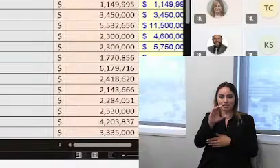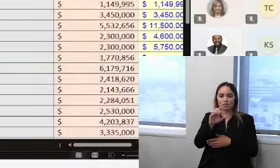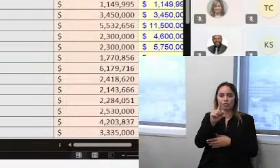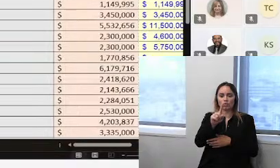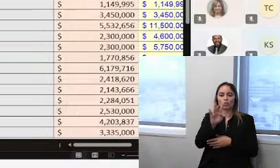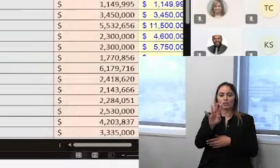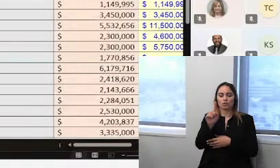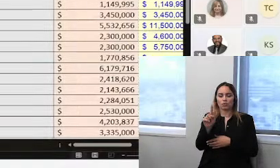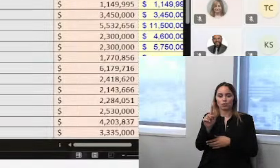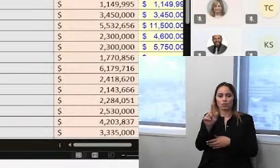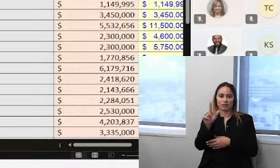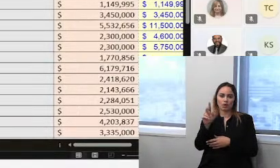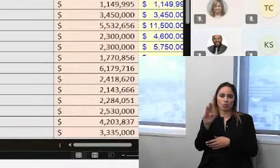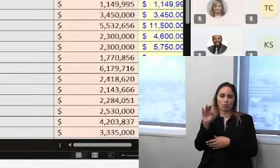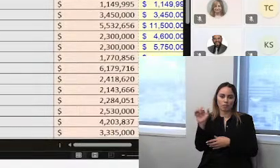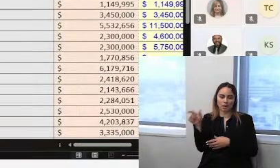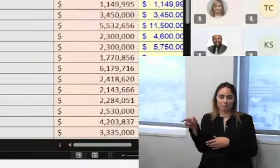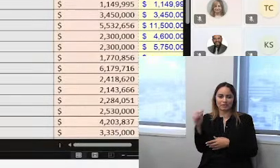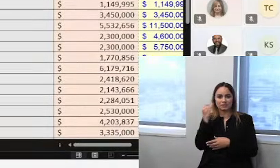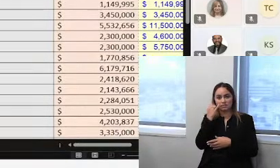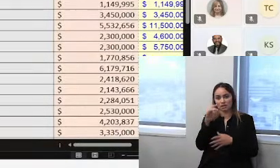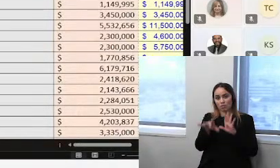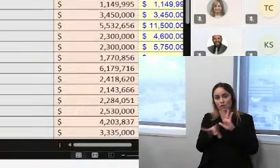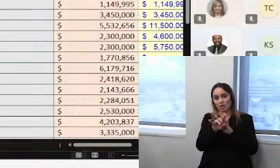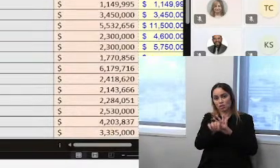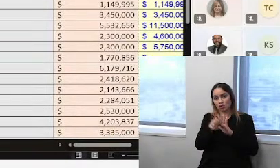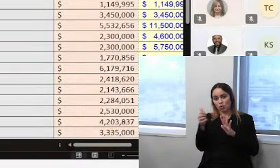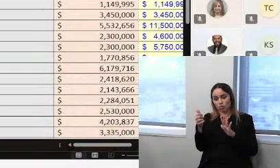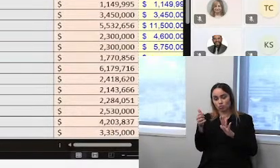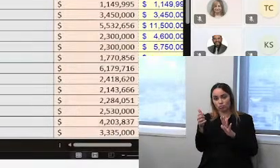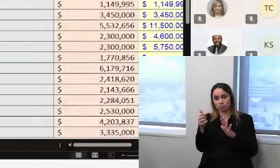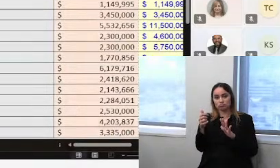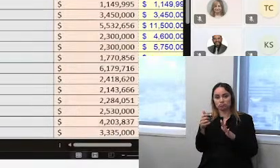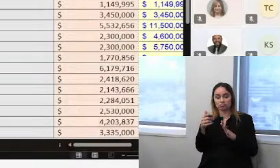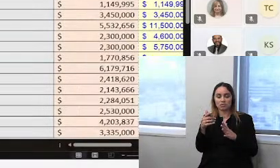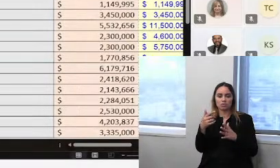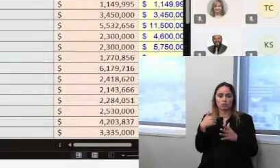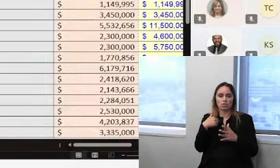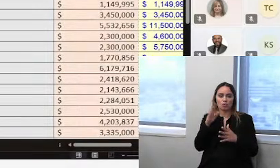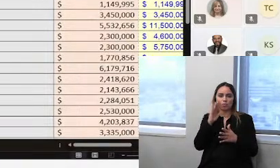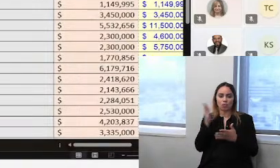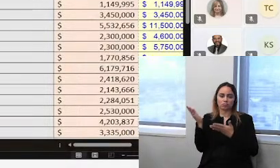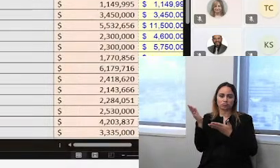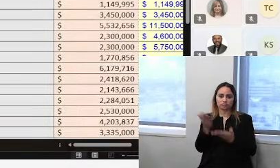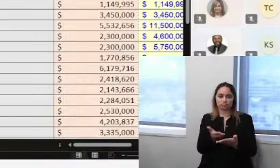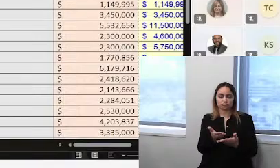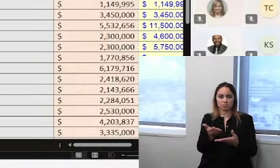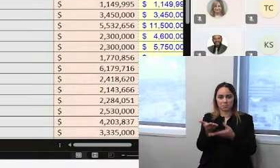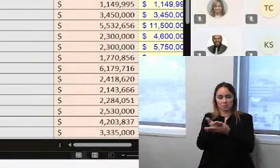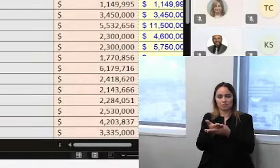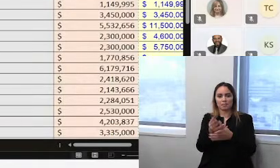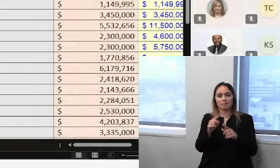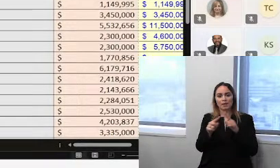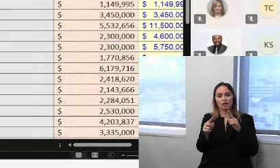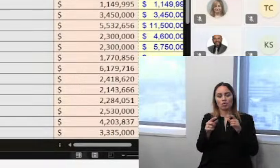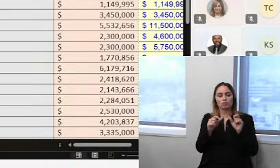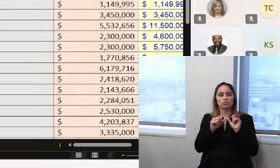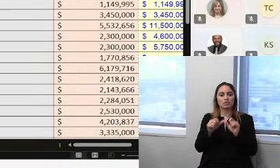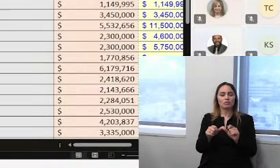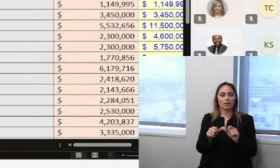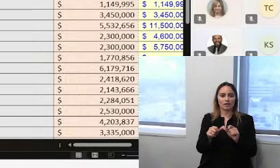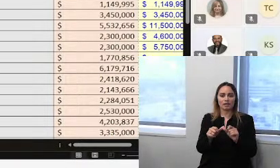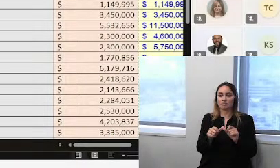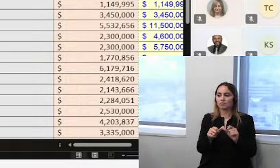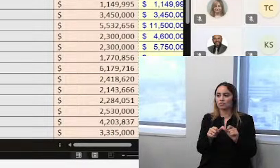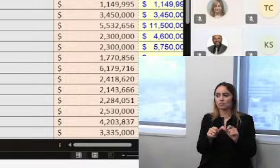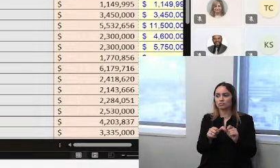find additional exhibits that are relevant to this, I will point them out. But yeah, we will consider, we follow your order. And if current